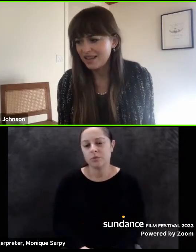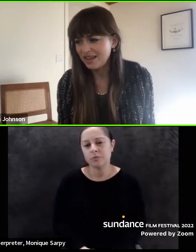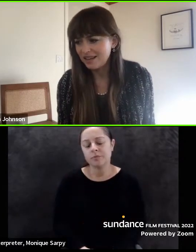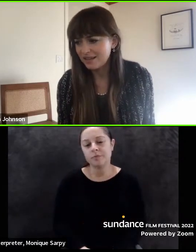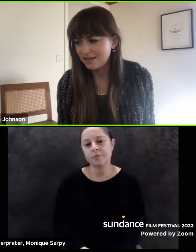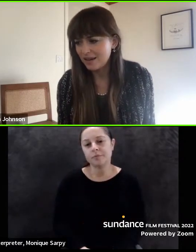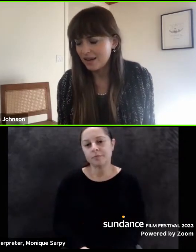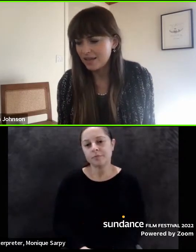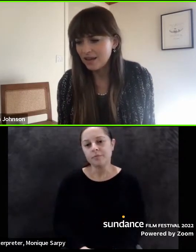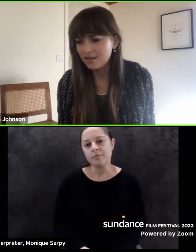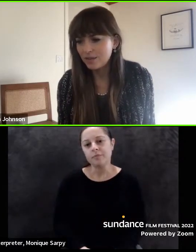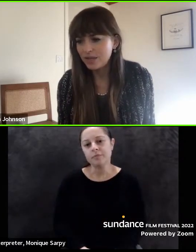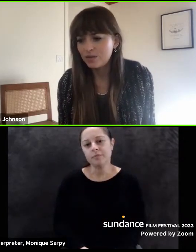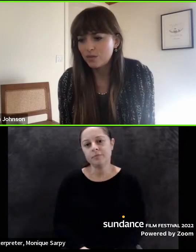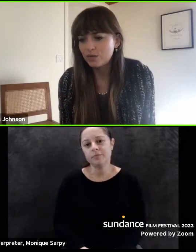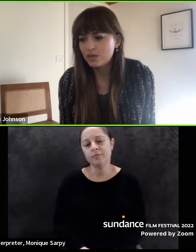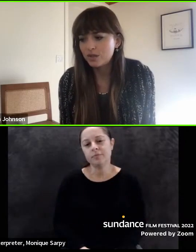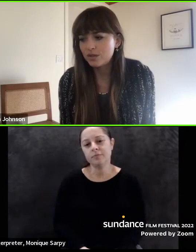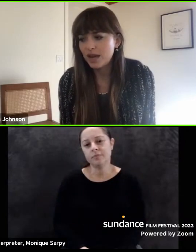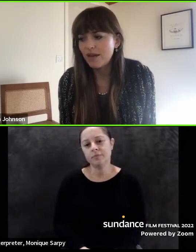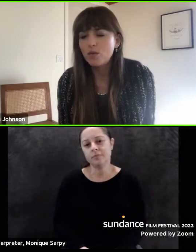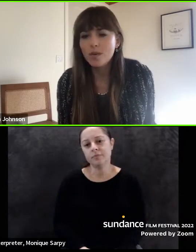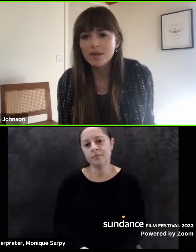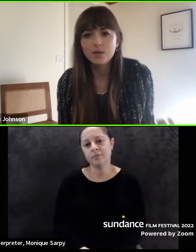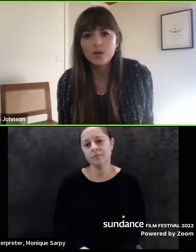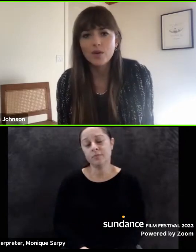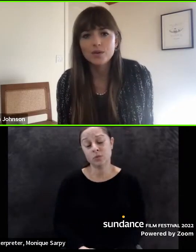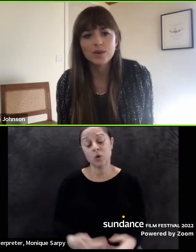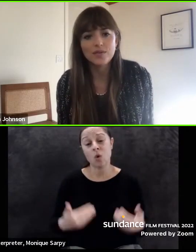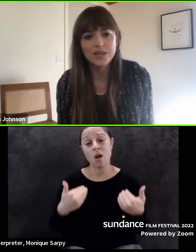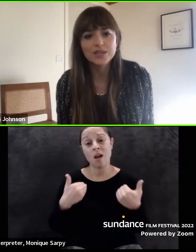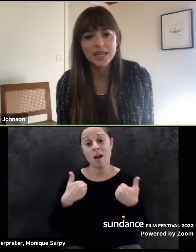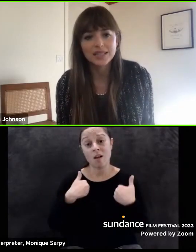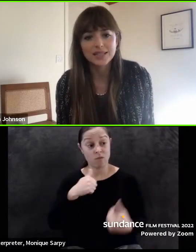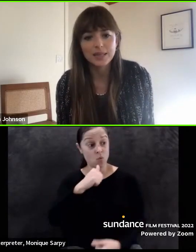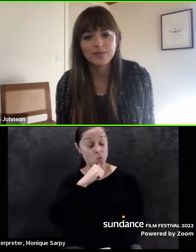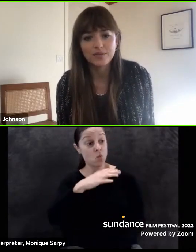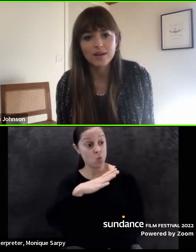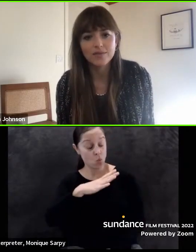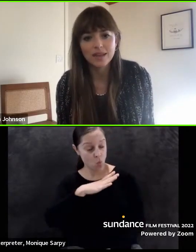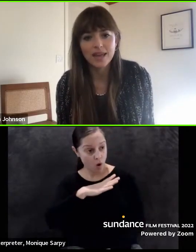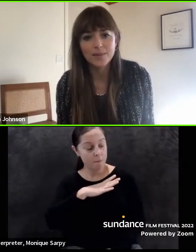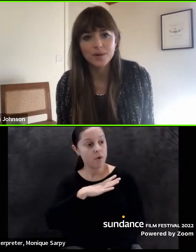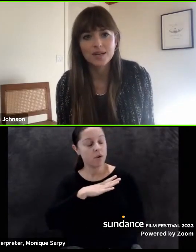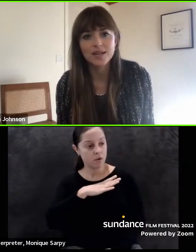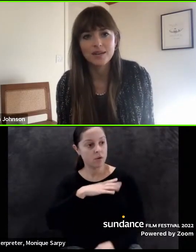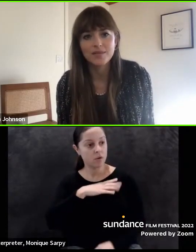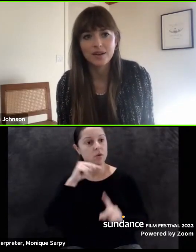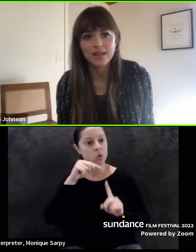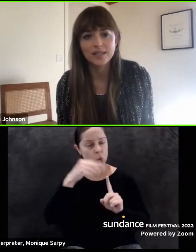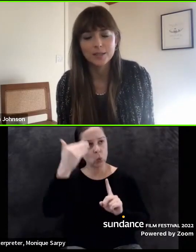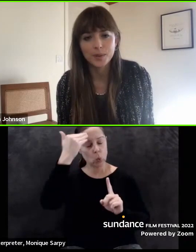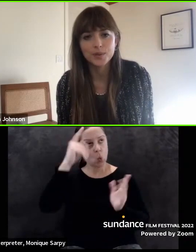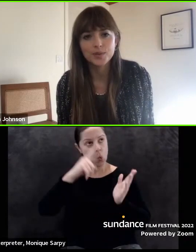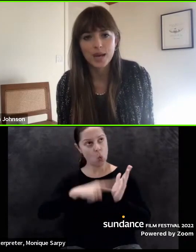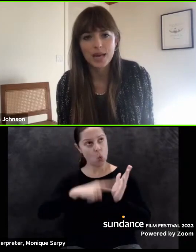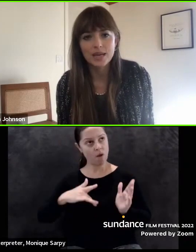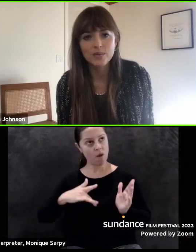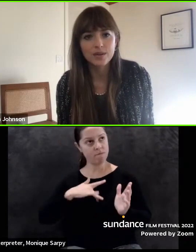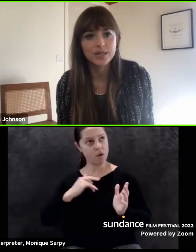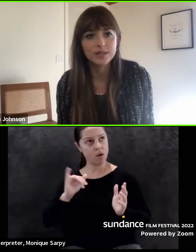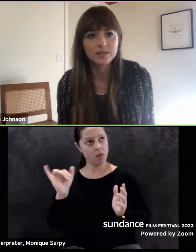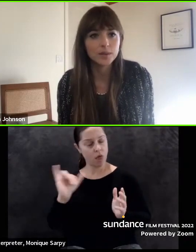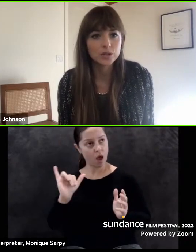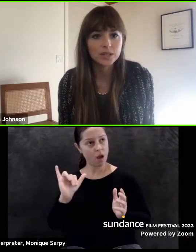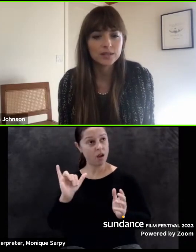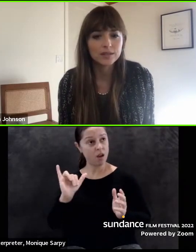yeah, I think when to have a woman who knows what it feels like to be in front of the camera in a very exposed way,